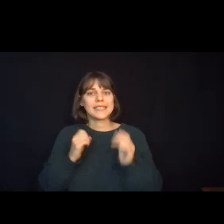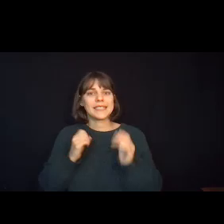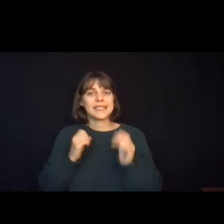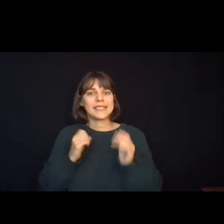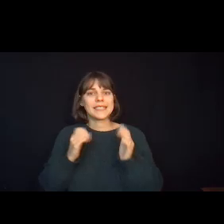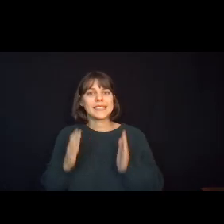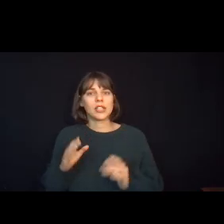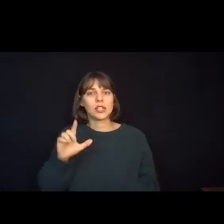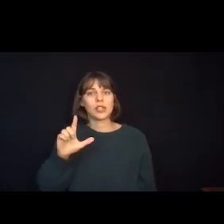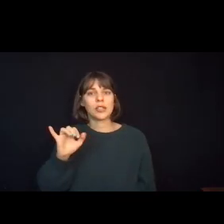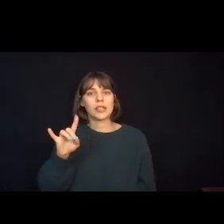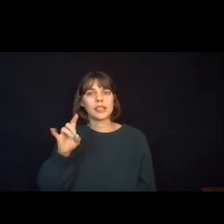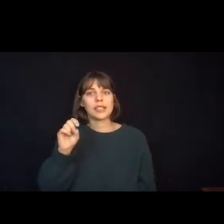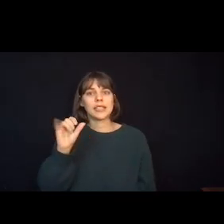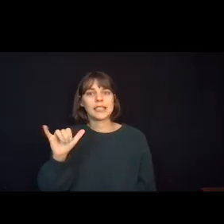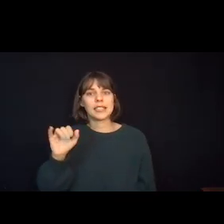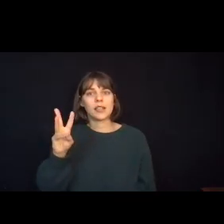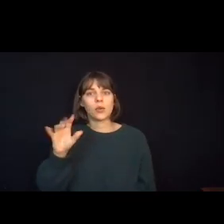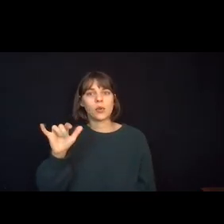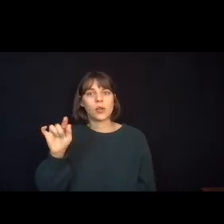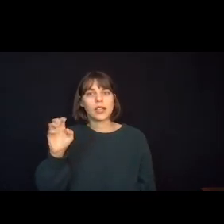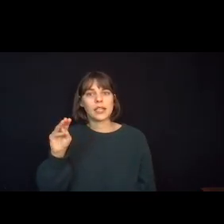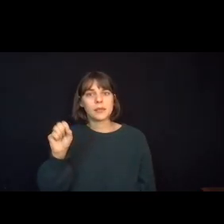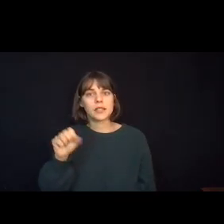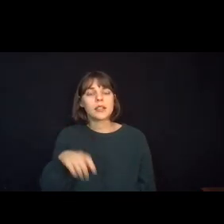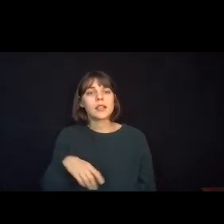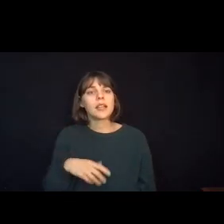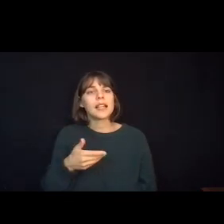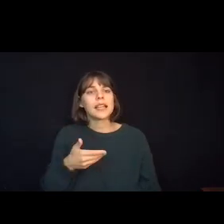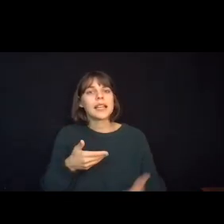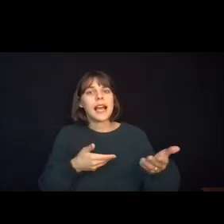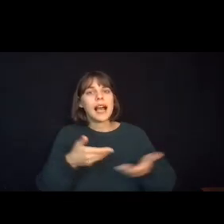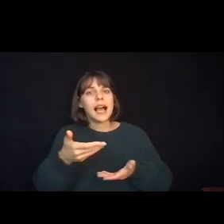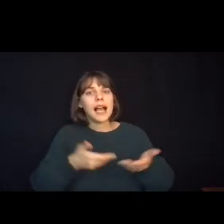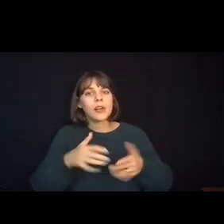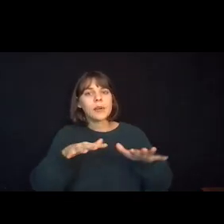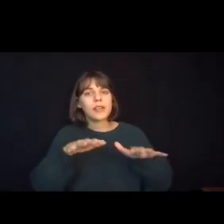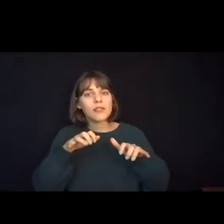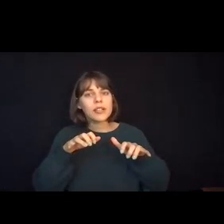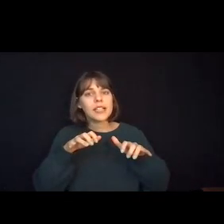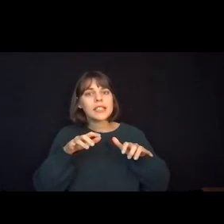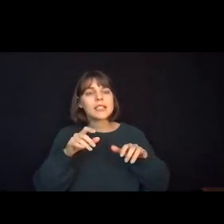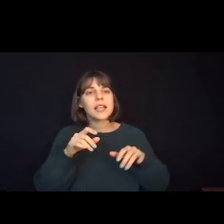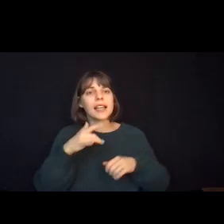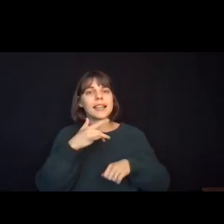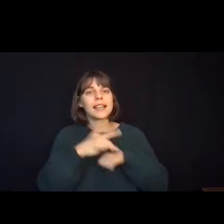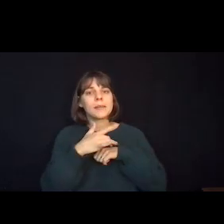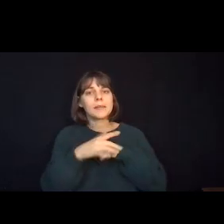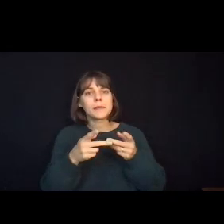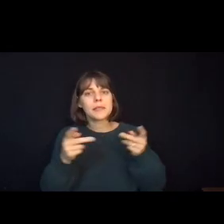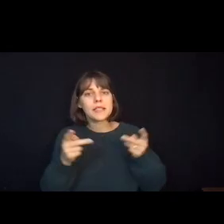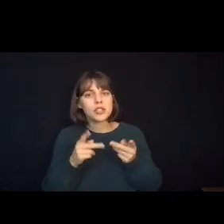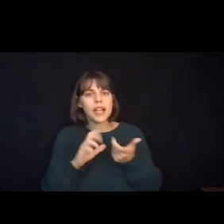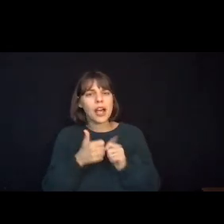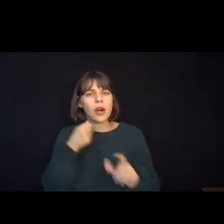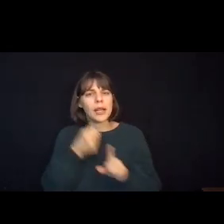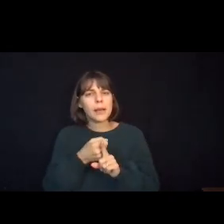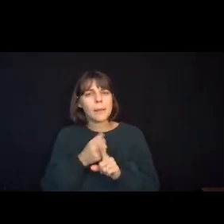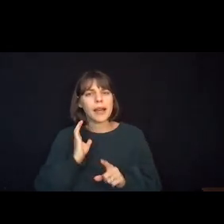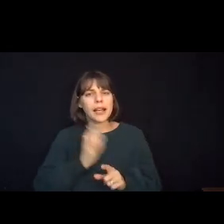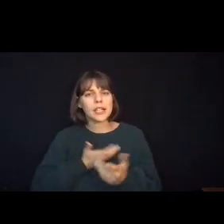what, if any, effect did the hiring freeze and or vacancies have on our service? Do we know